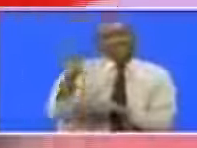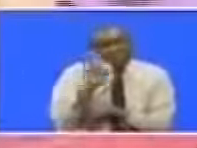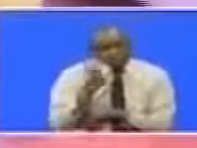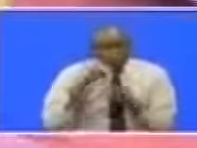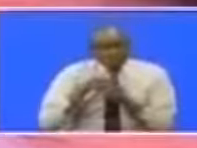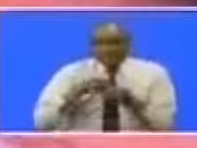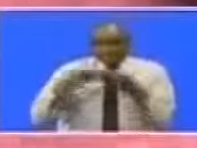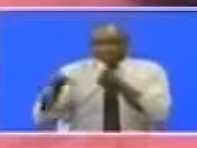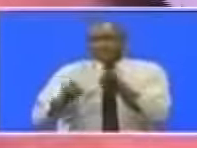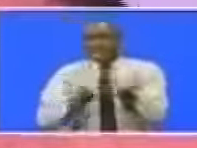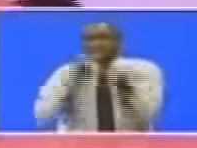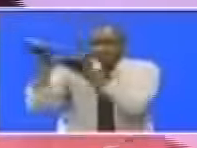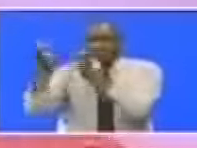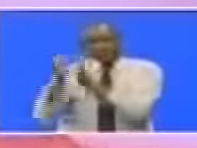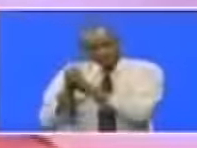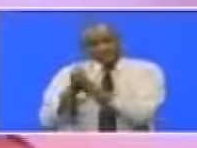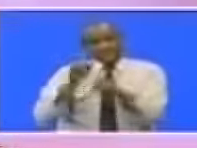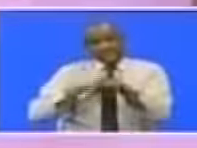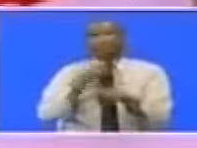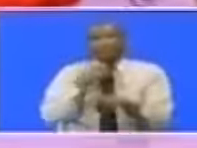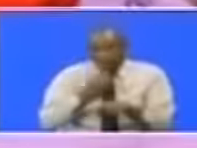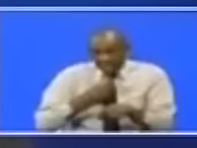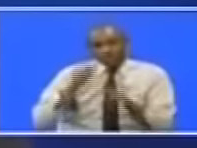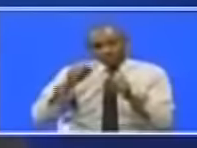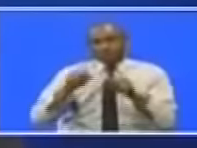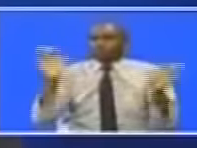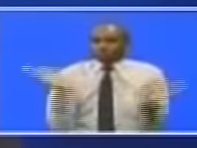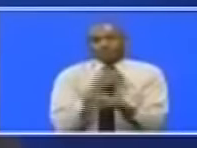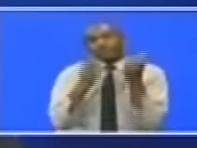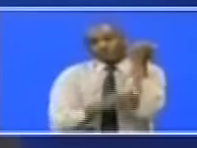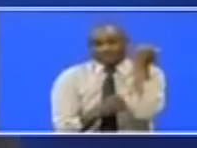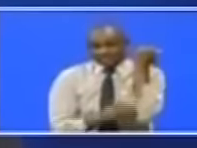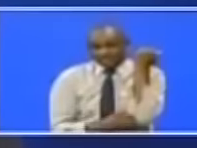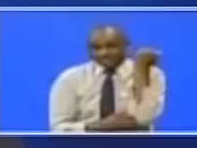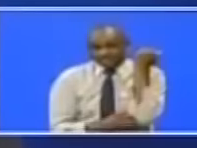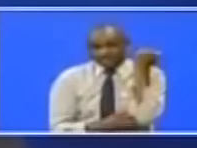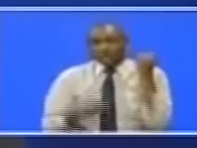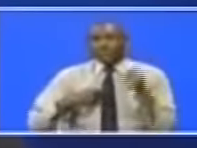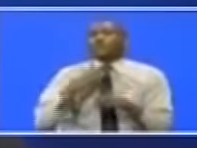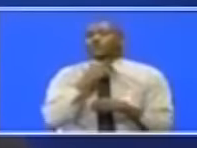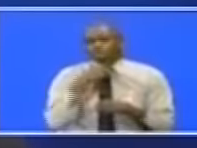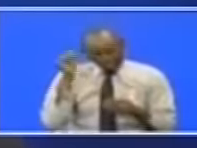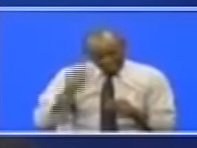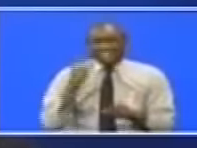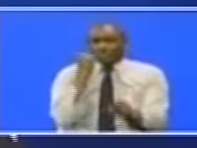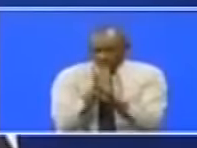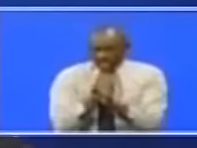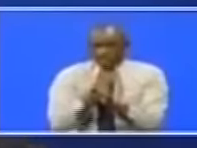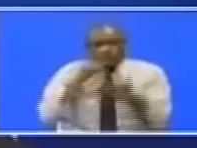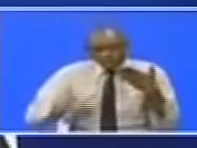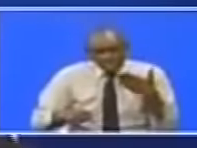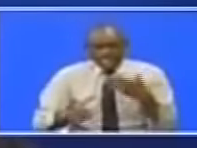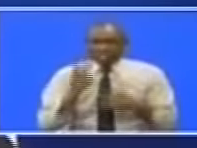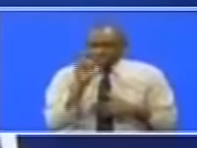produce and exports if it wants to get out of the cycle of poverty. Let's really work towards looking